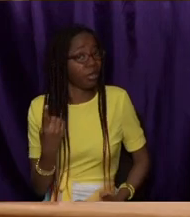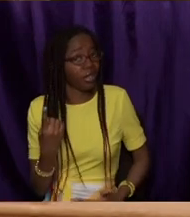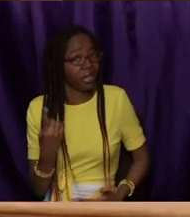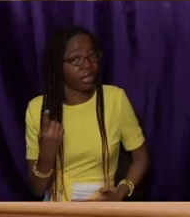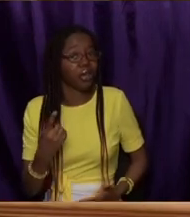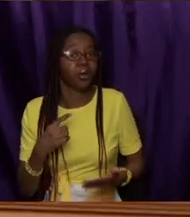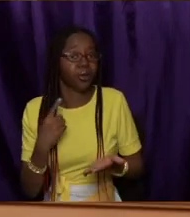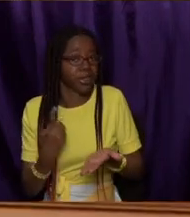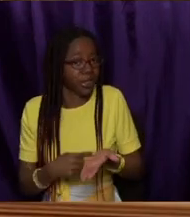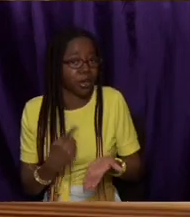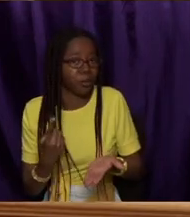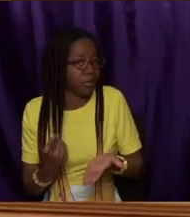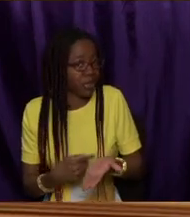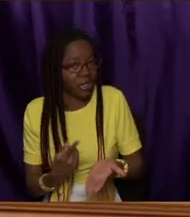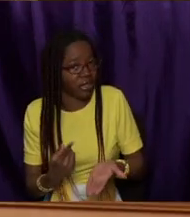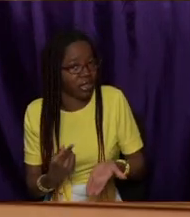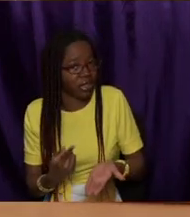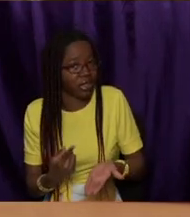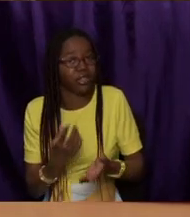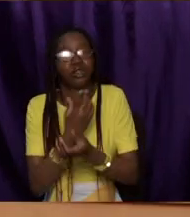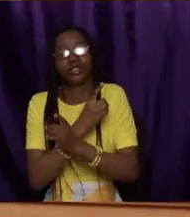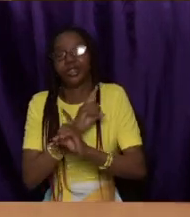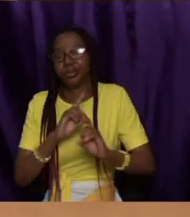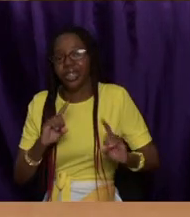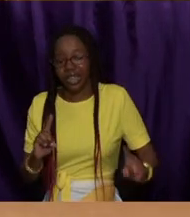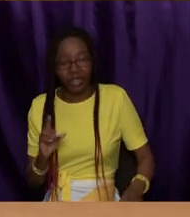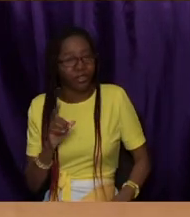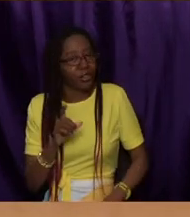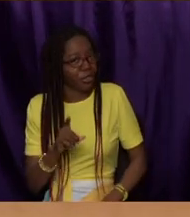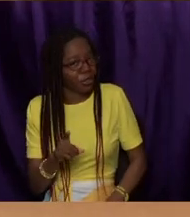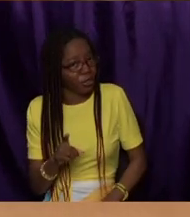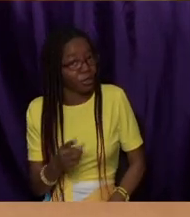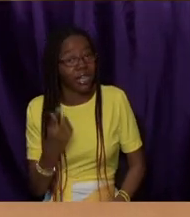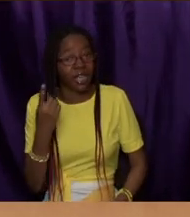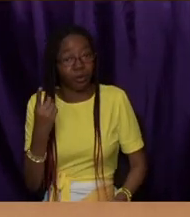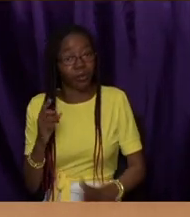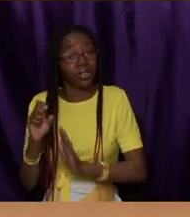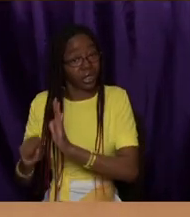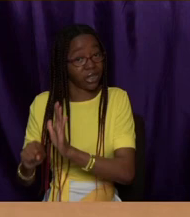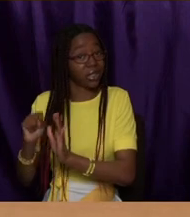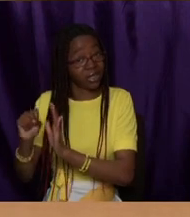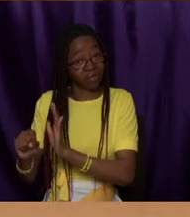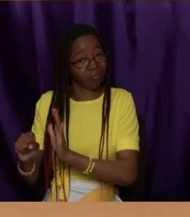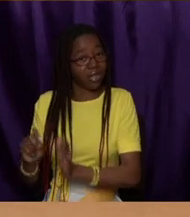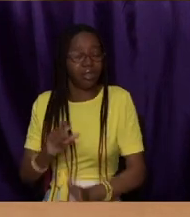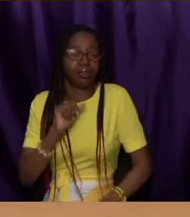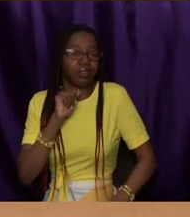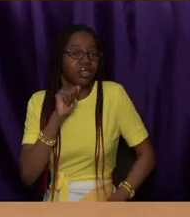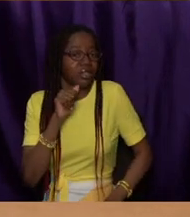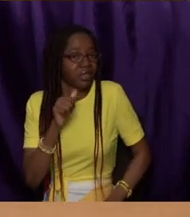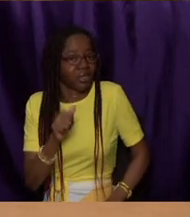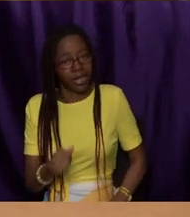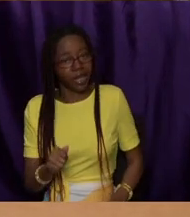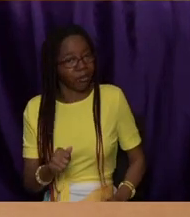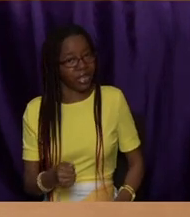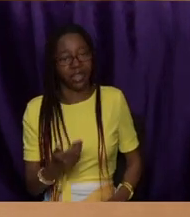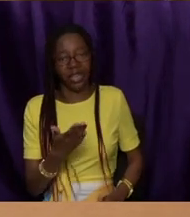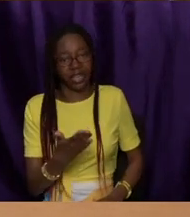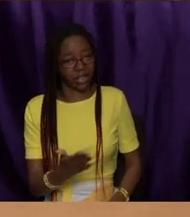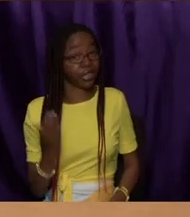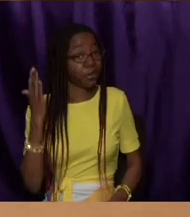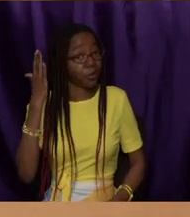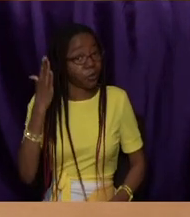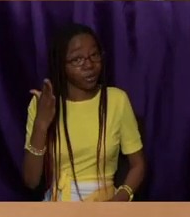or something to deliver you in one season does not mean that they're going to